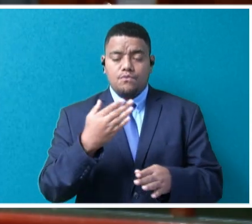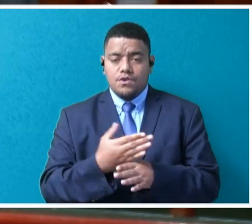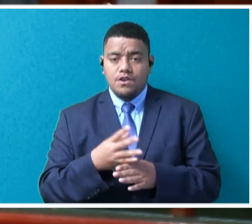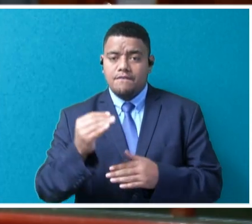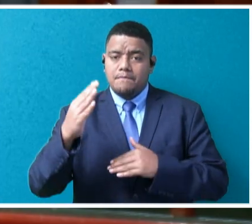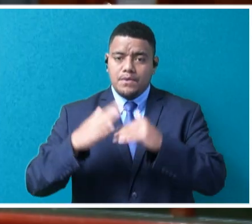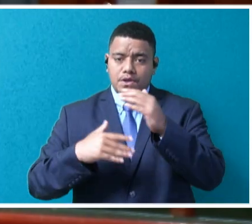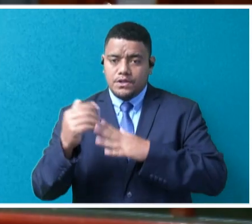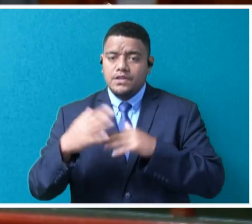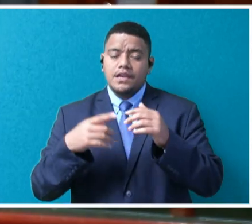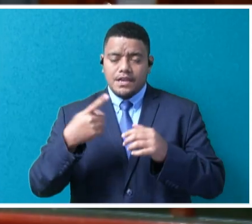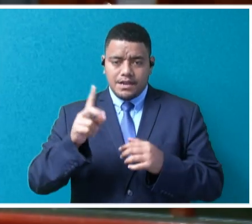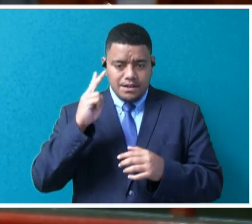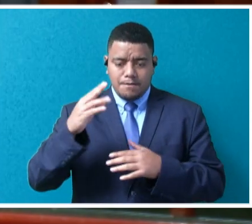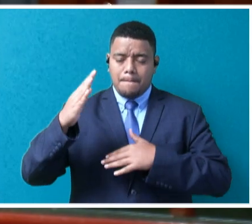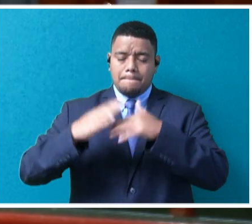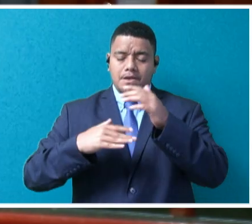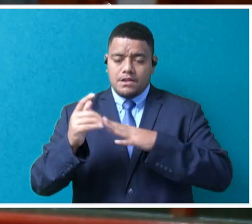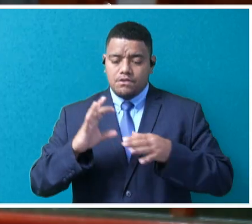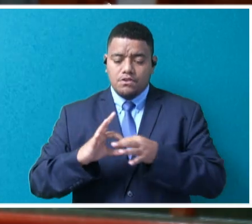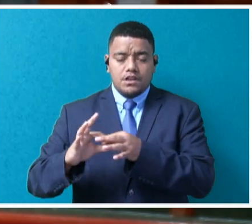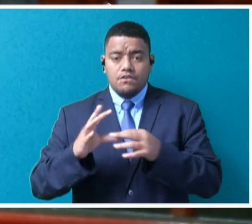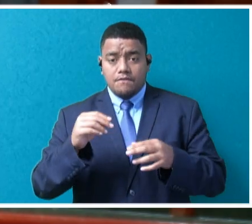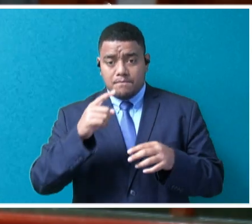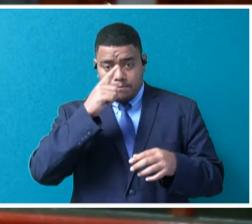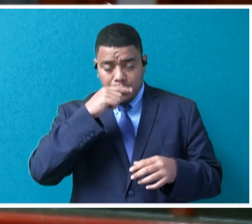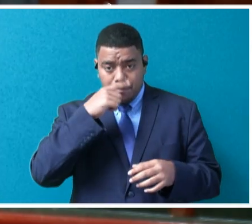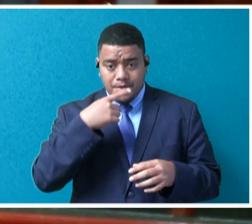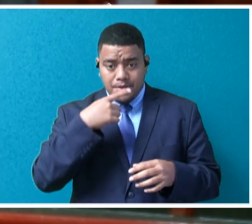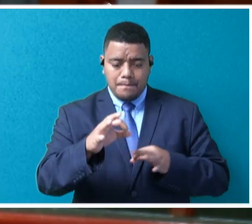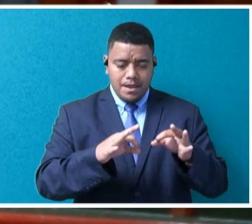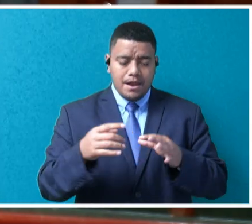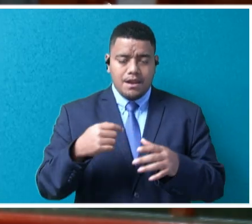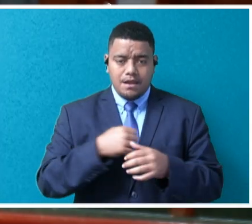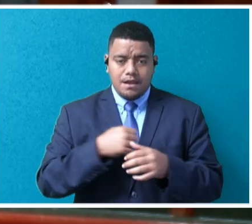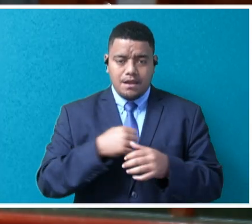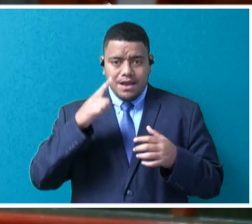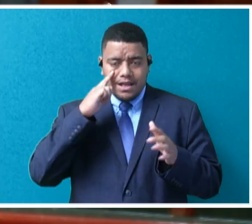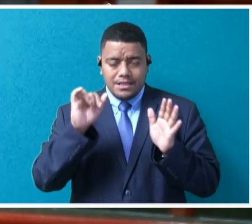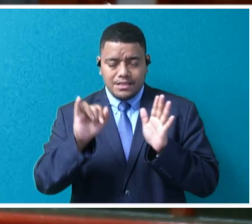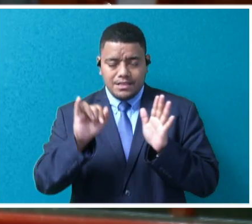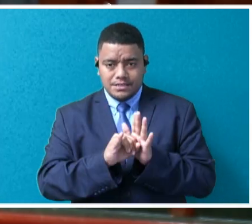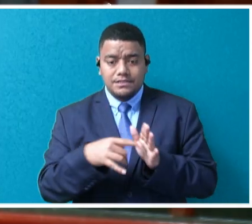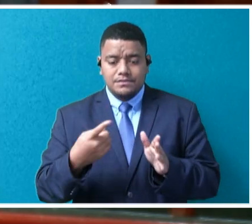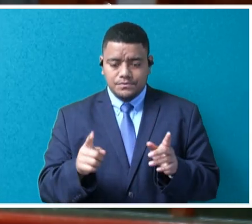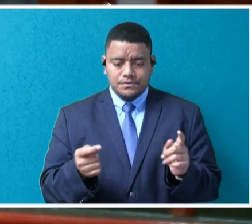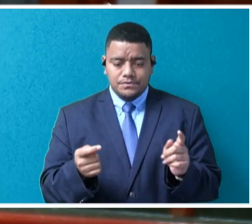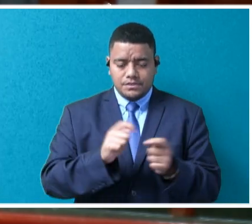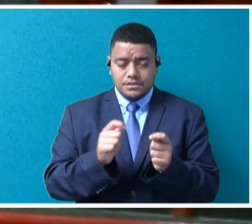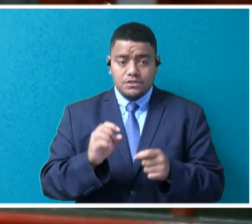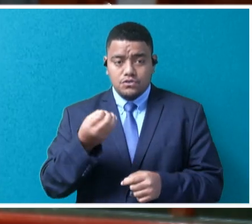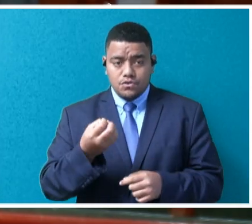building and rebuilding, reconnecting our people, rebranding our identity, and readjusting our sails so that we